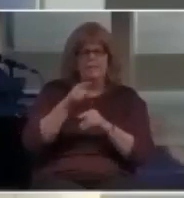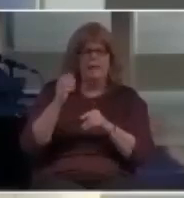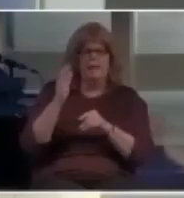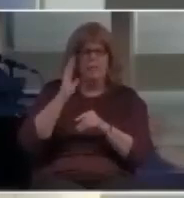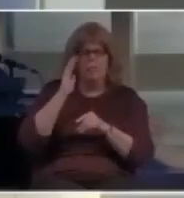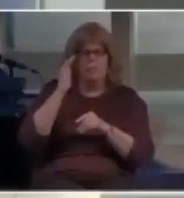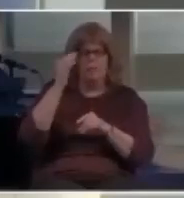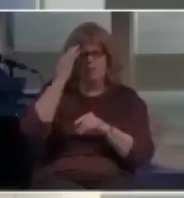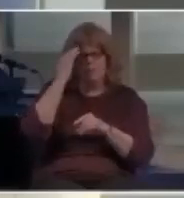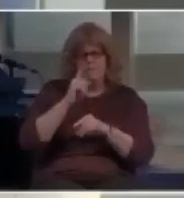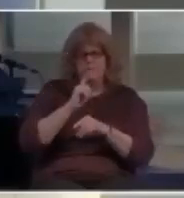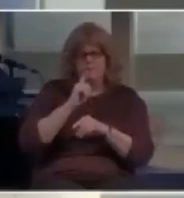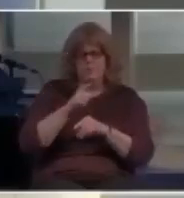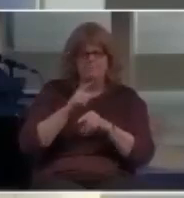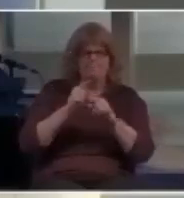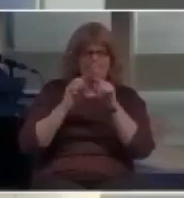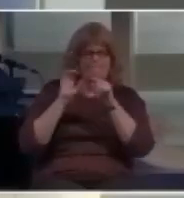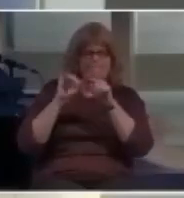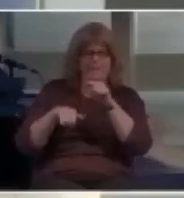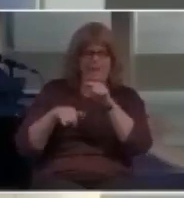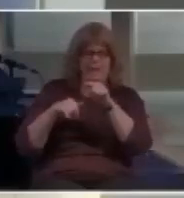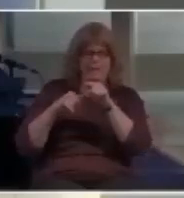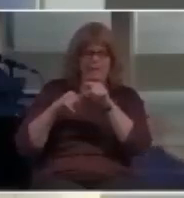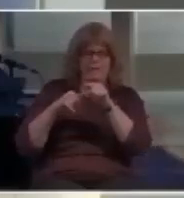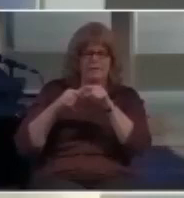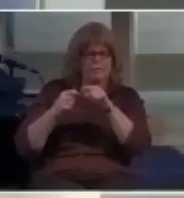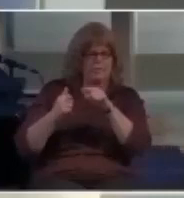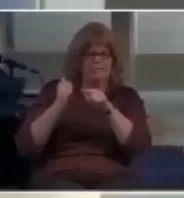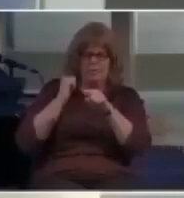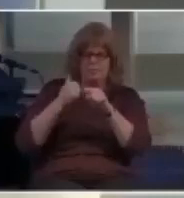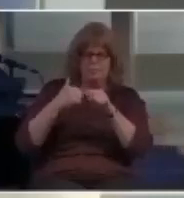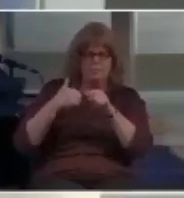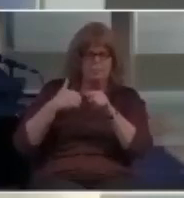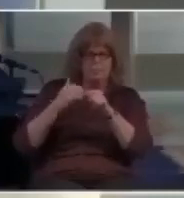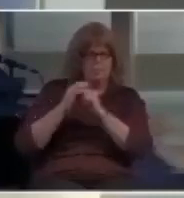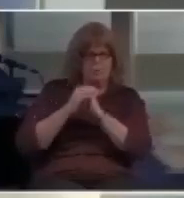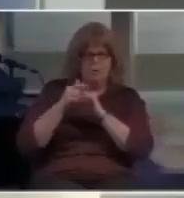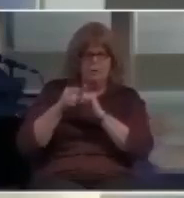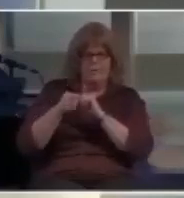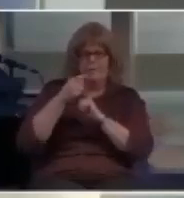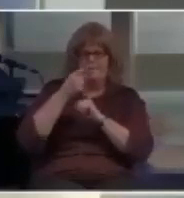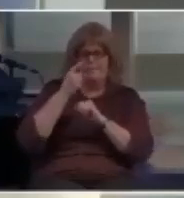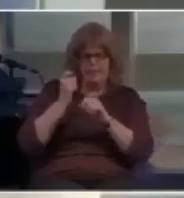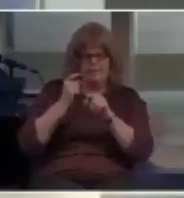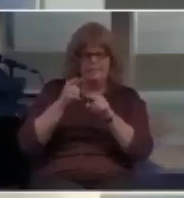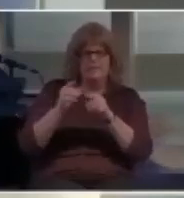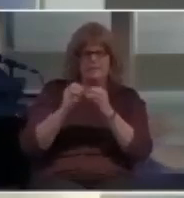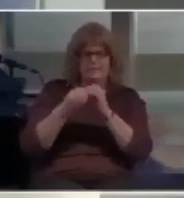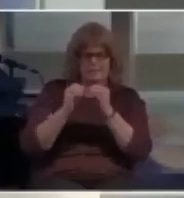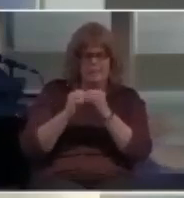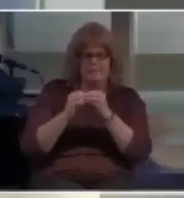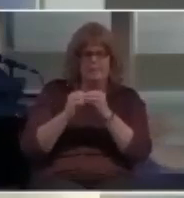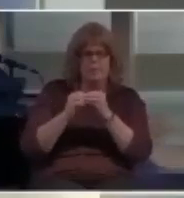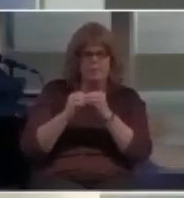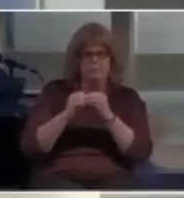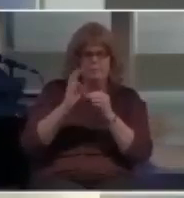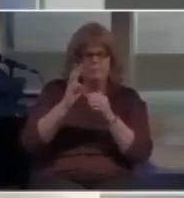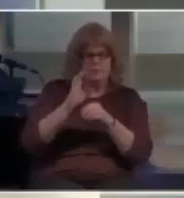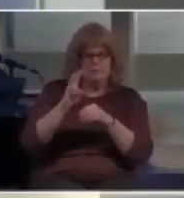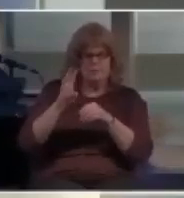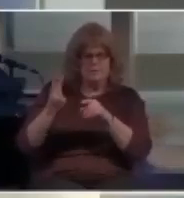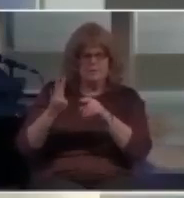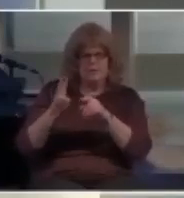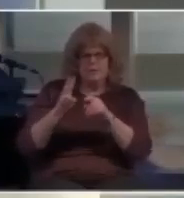to be sure that the one they are refusing to worship is the one God wrote about through the Apostle